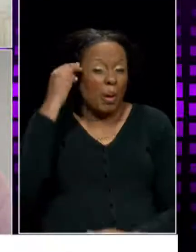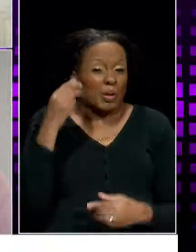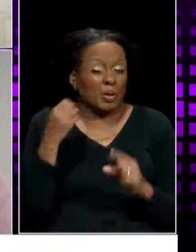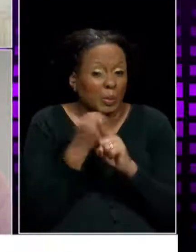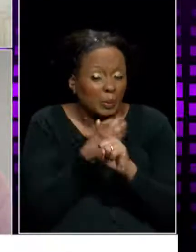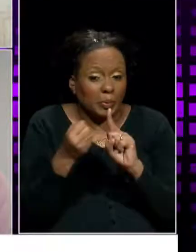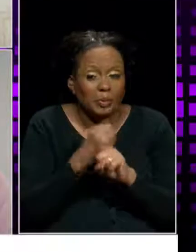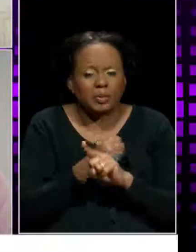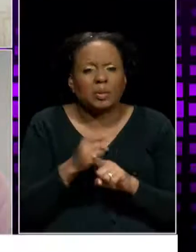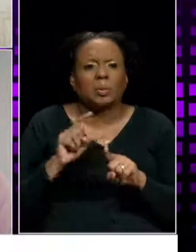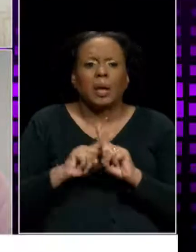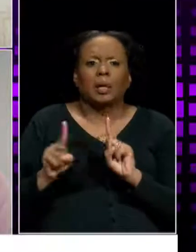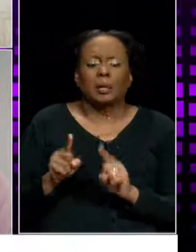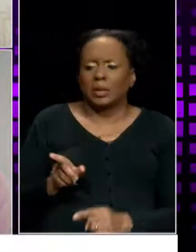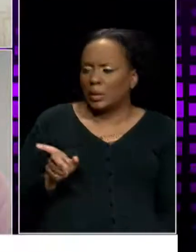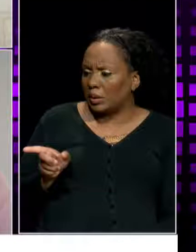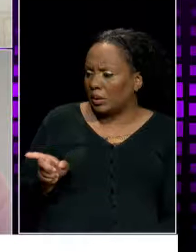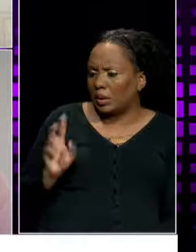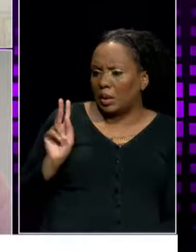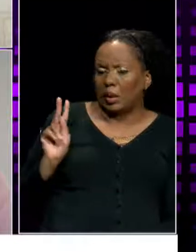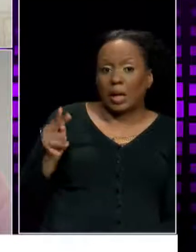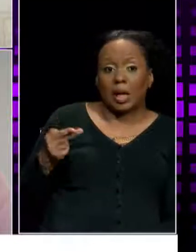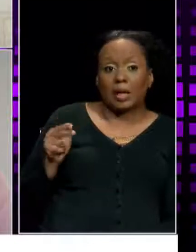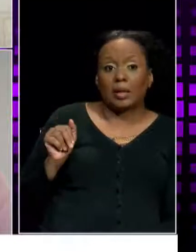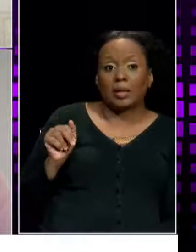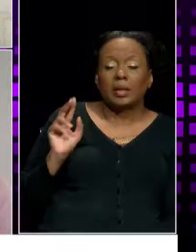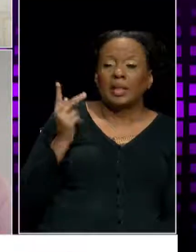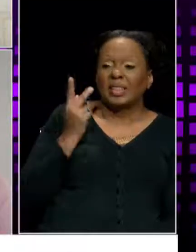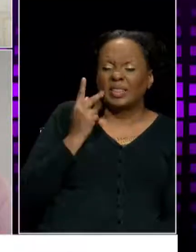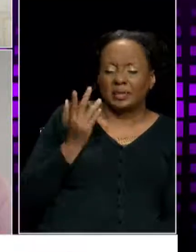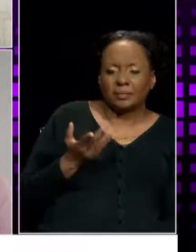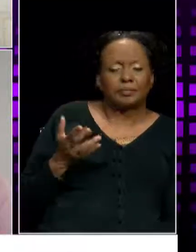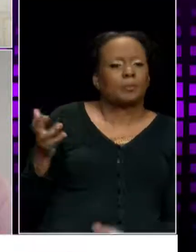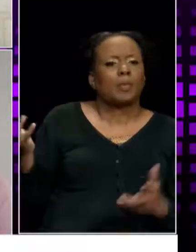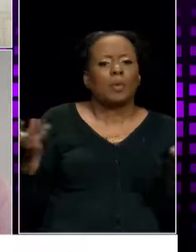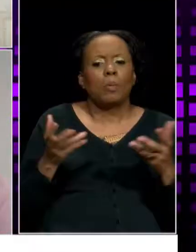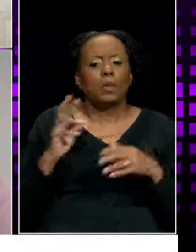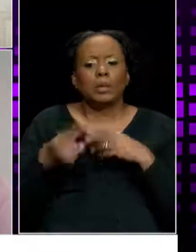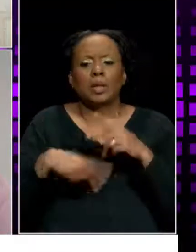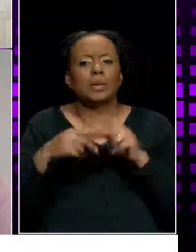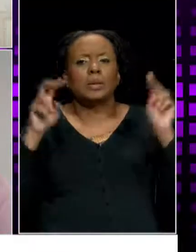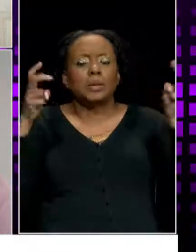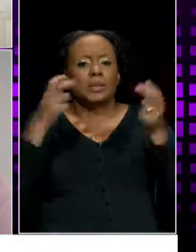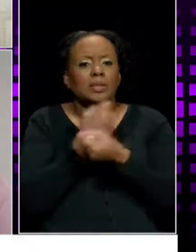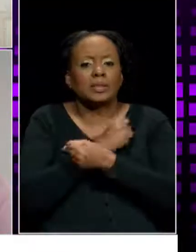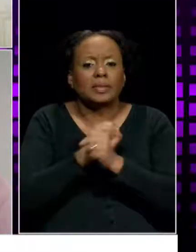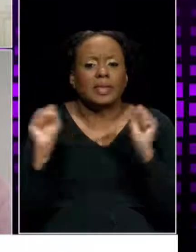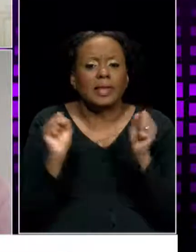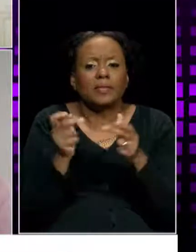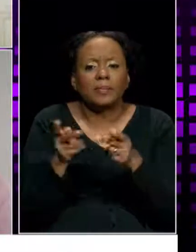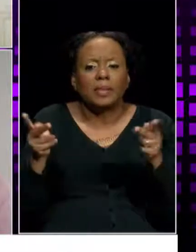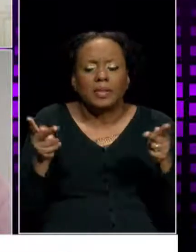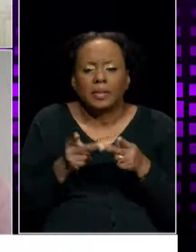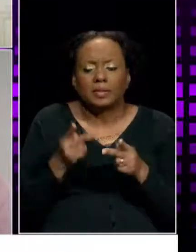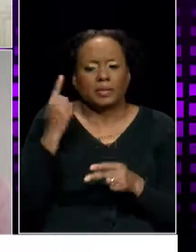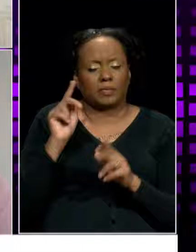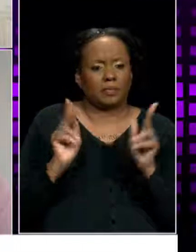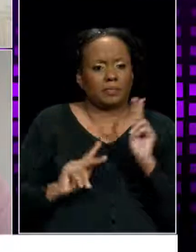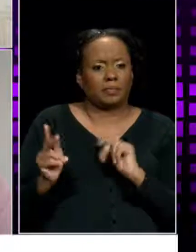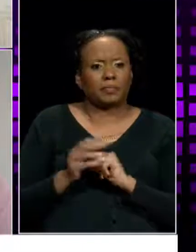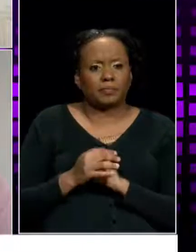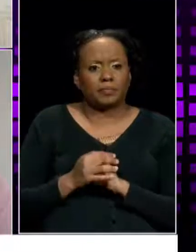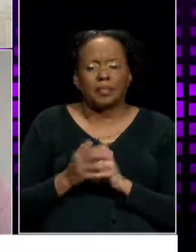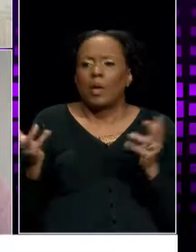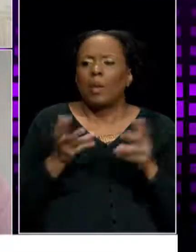share with us, what safe spaces do we need to provide for our young persons? What types of organizations or groups do we need to see